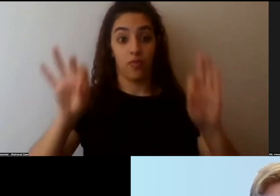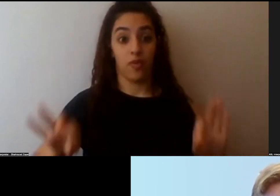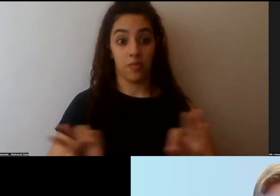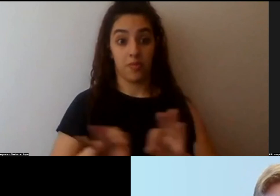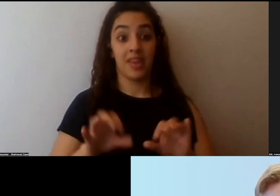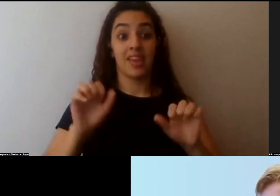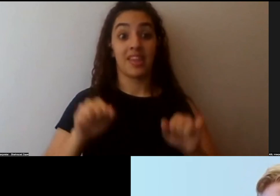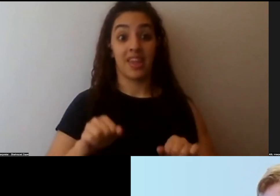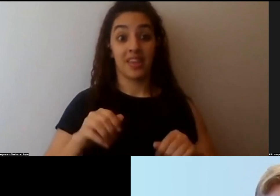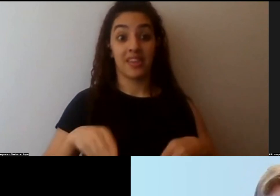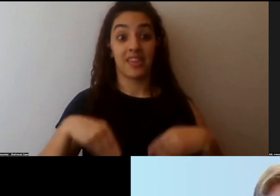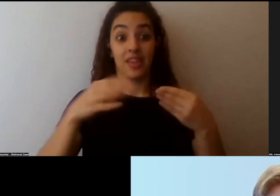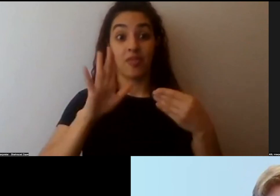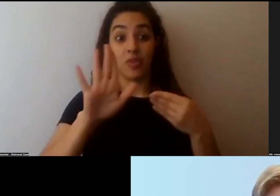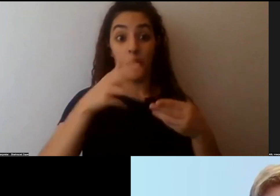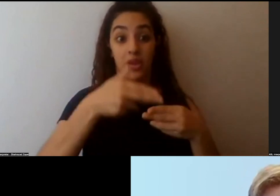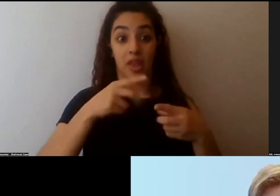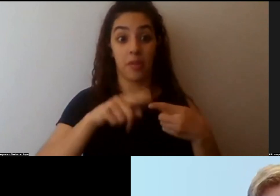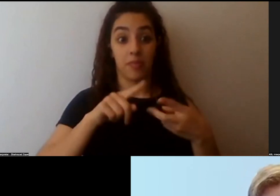any suggestions. It's at